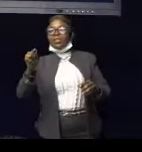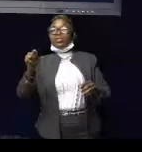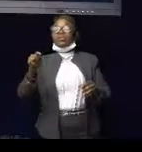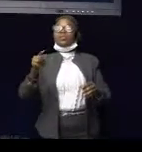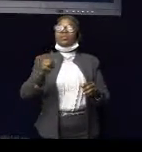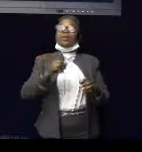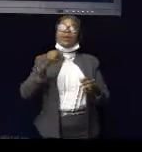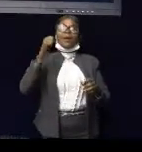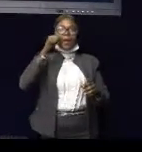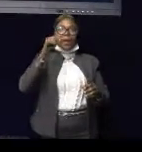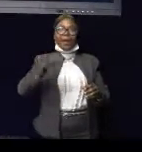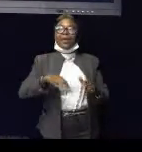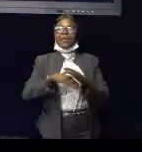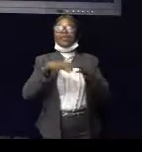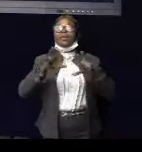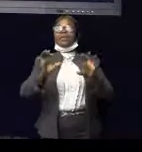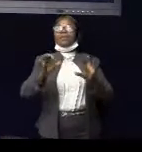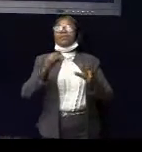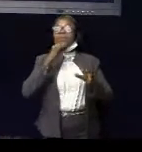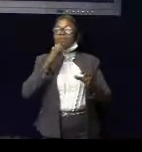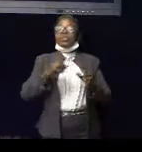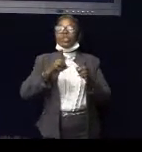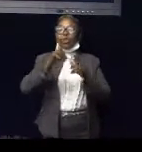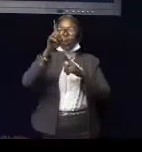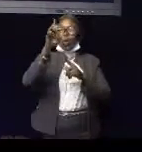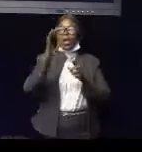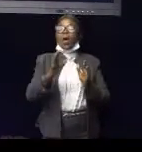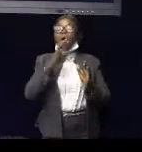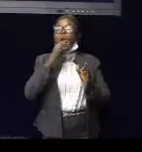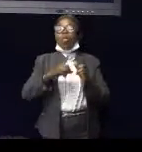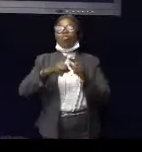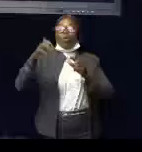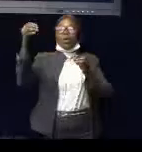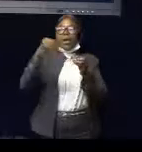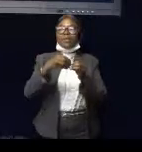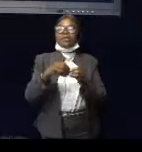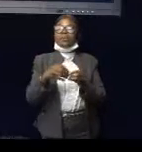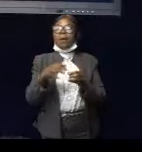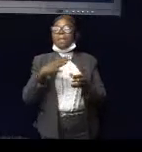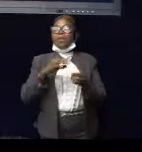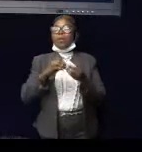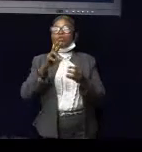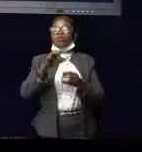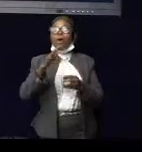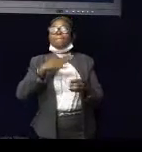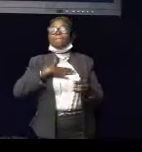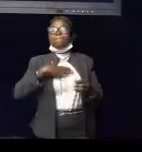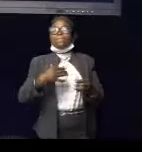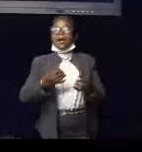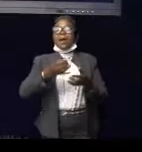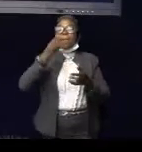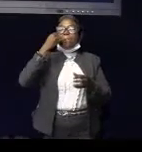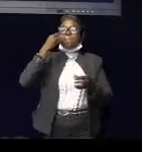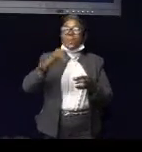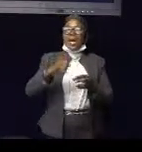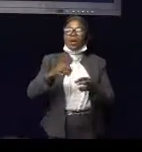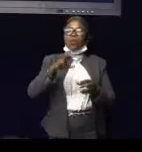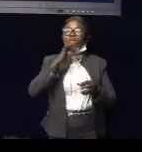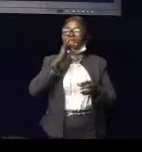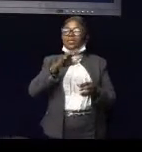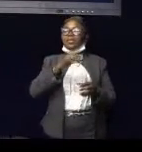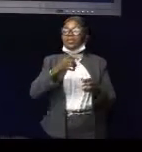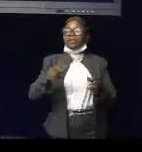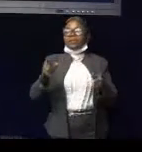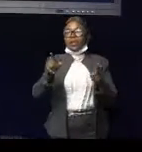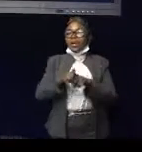the class. Is it taller or tallest? 2. My biro is as dash as